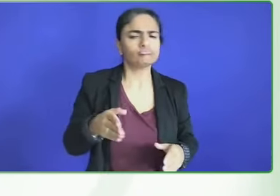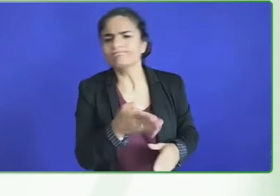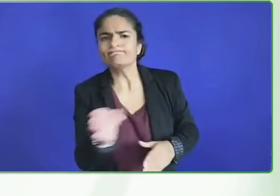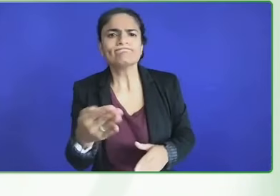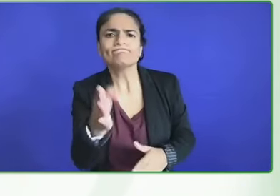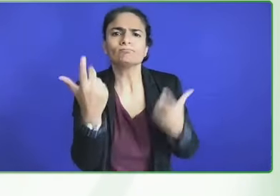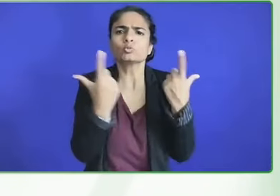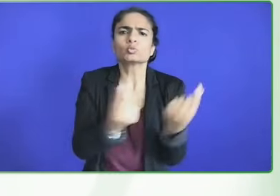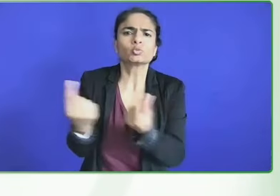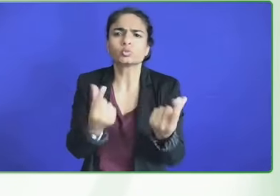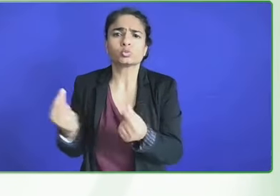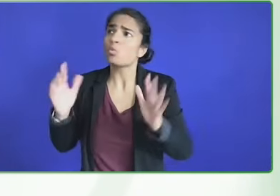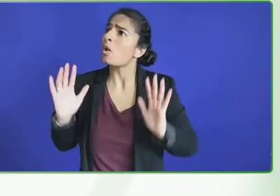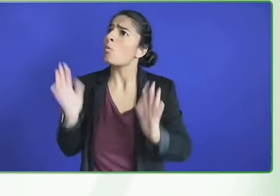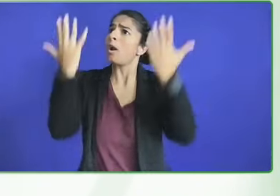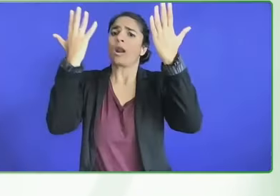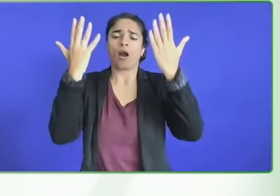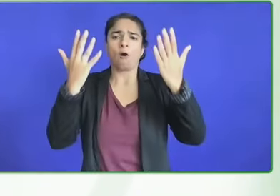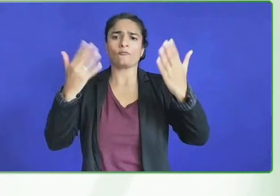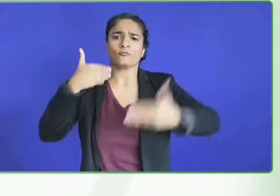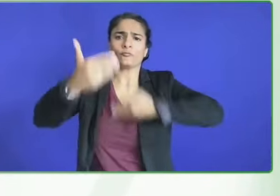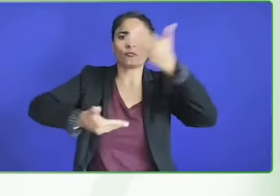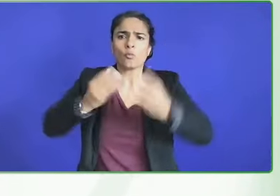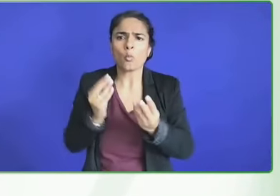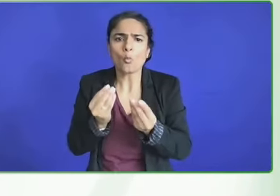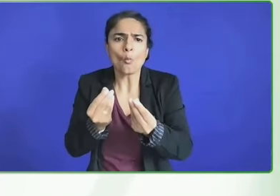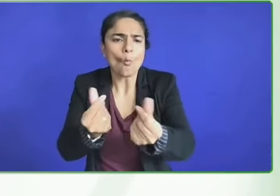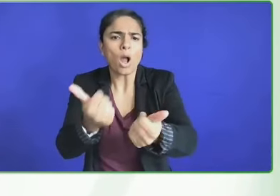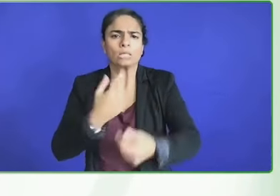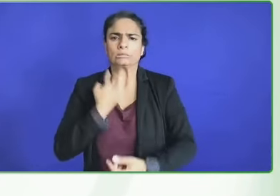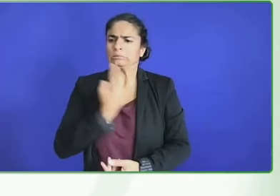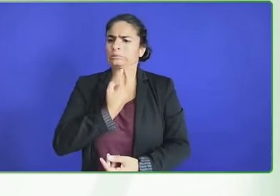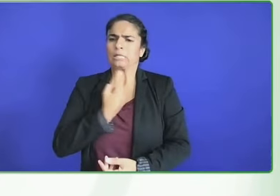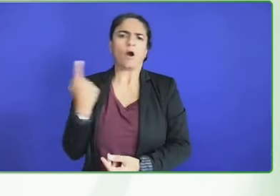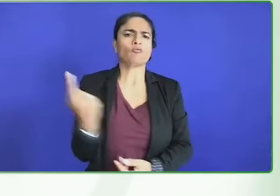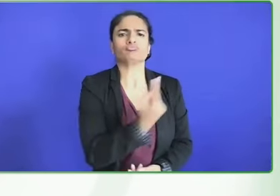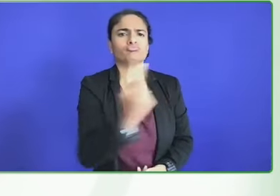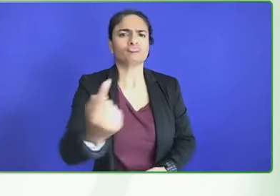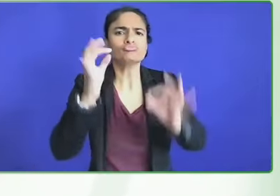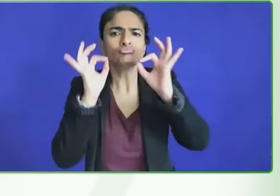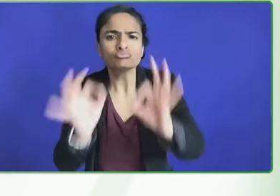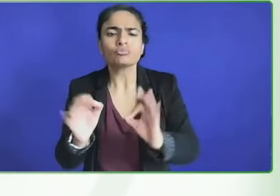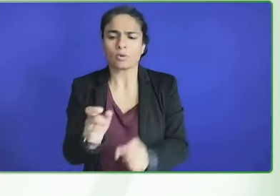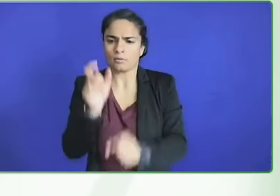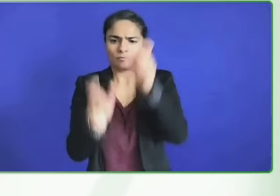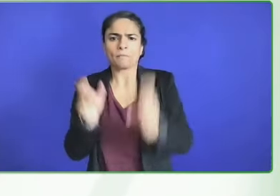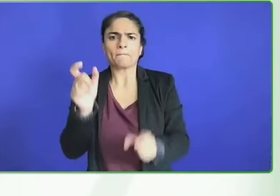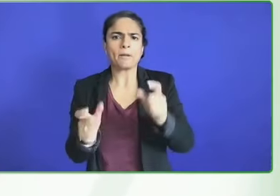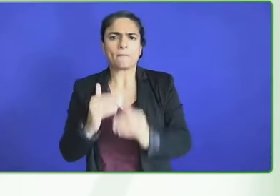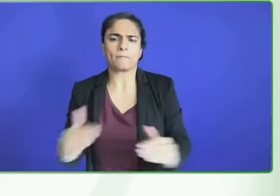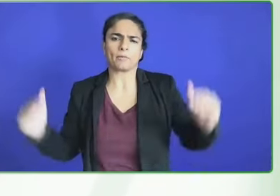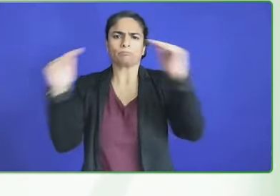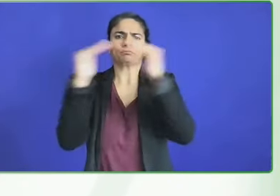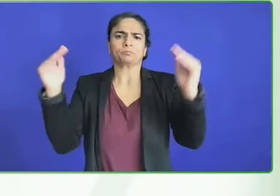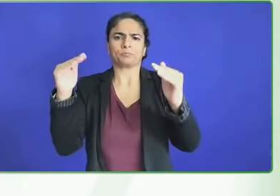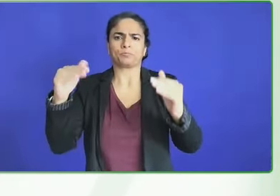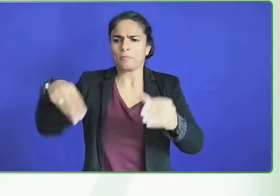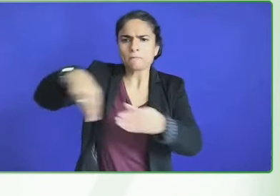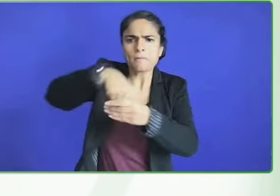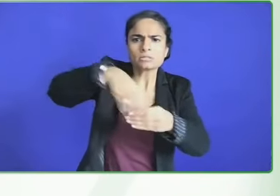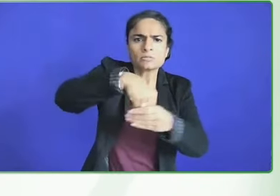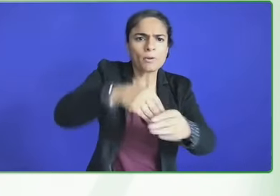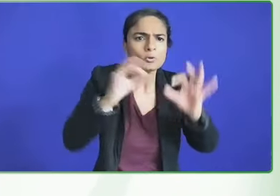And we have a section that it is about own delivery, in which we take initiatives